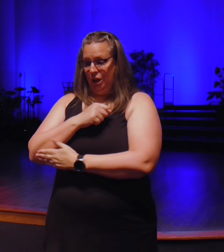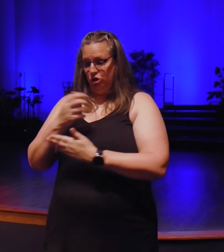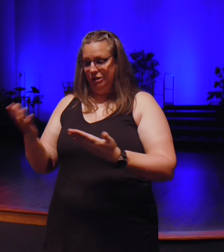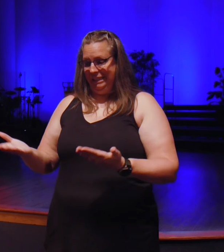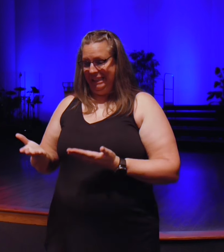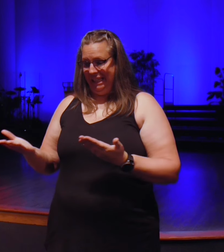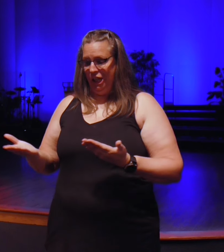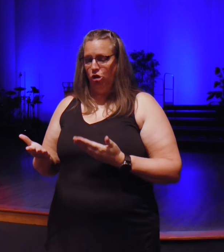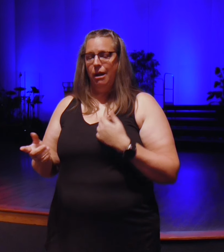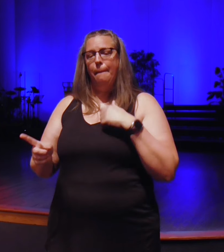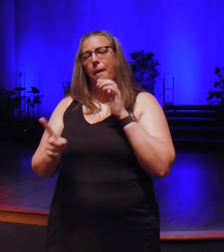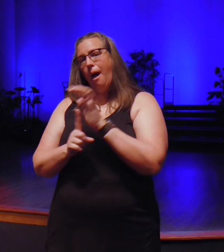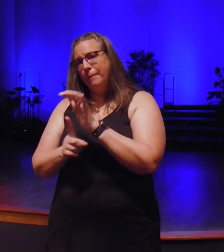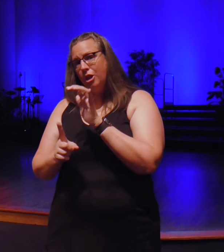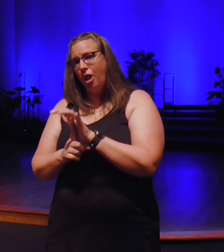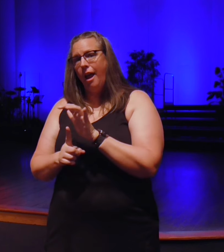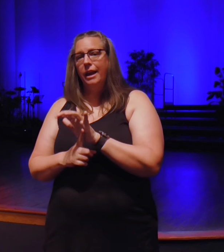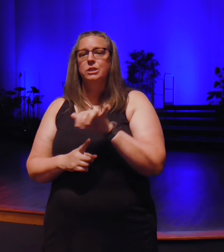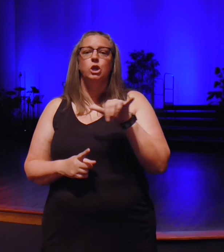meditation,